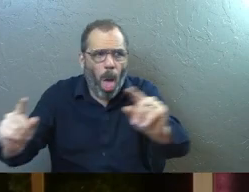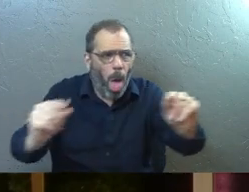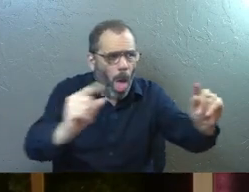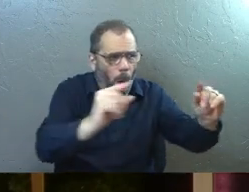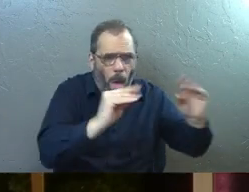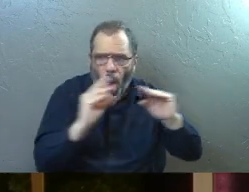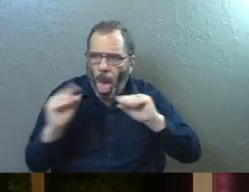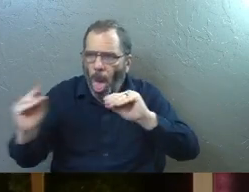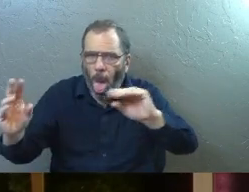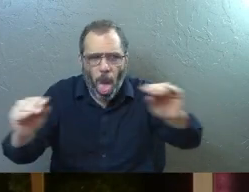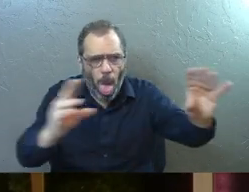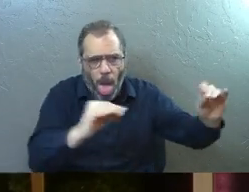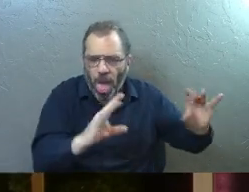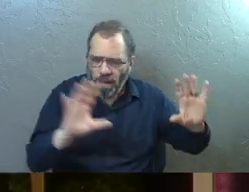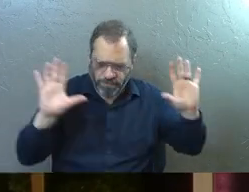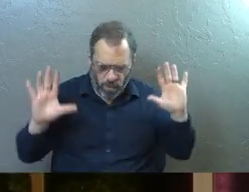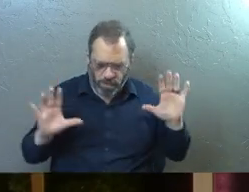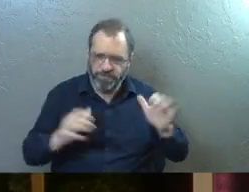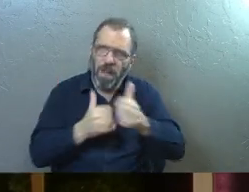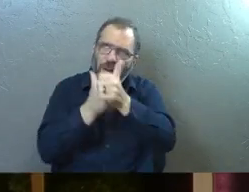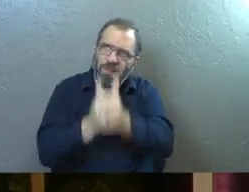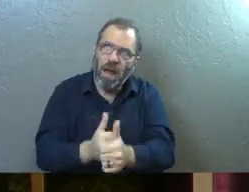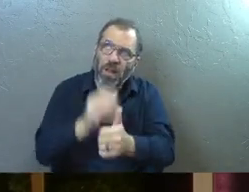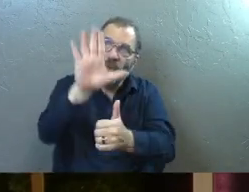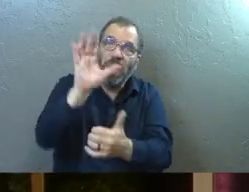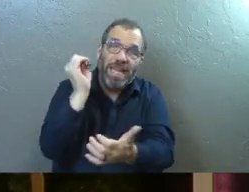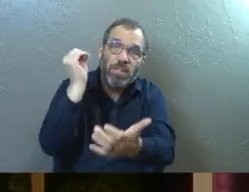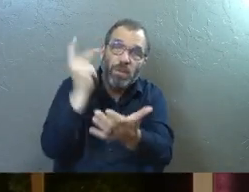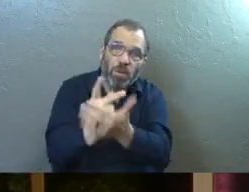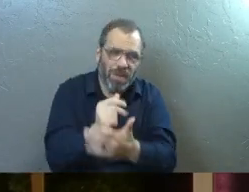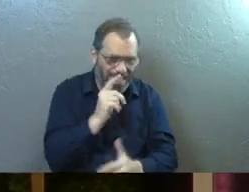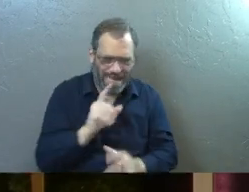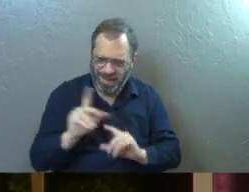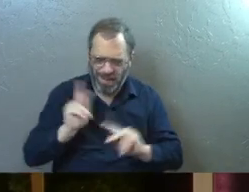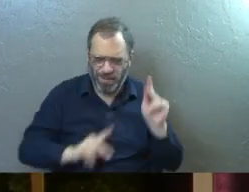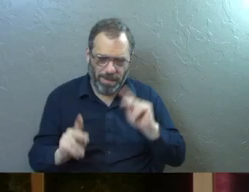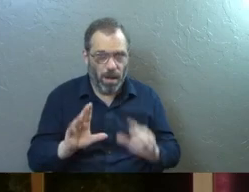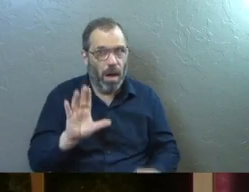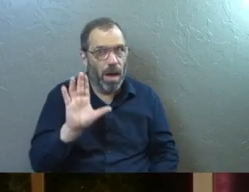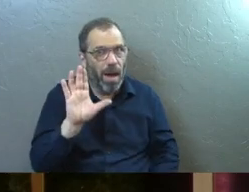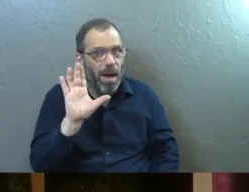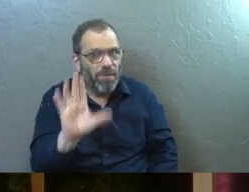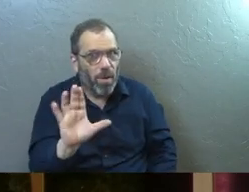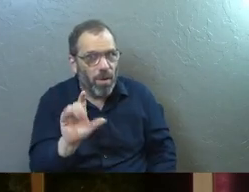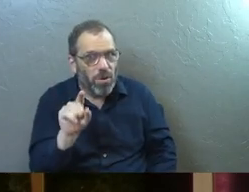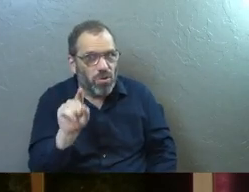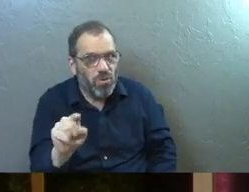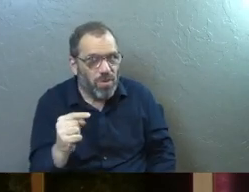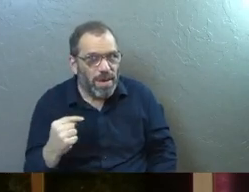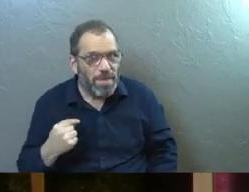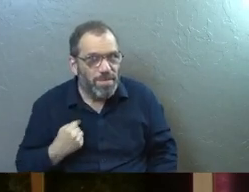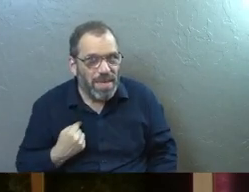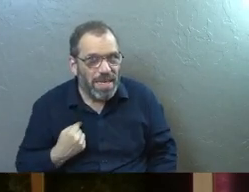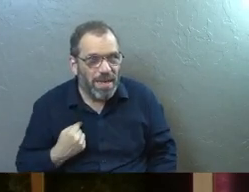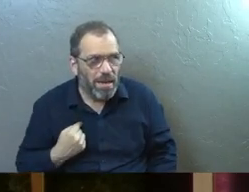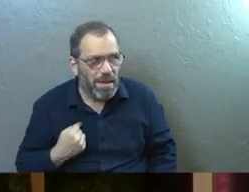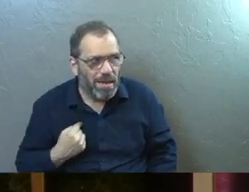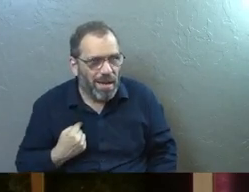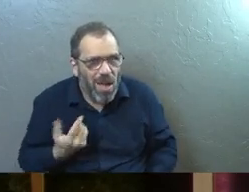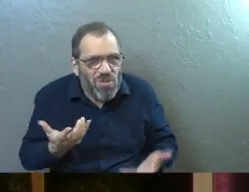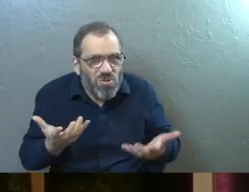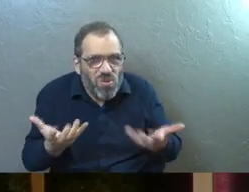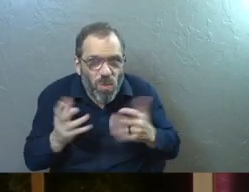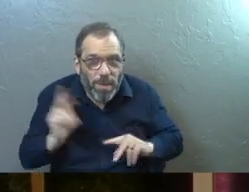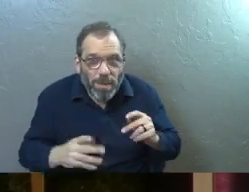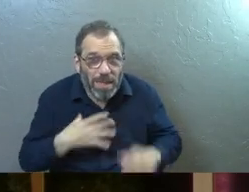peace because she's for living for God's approval, not people's. And I think this is a huge thing for us because don't we just want people